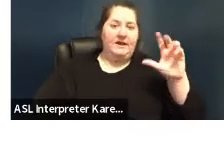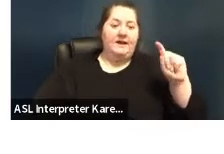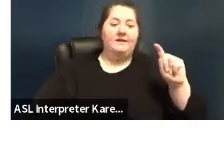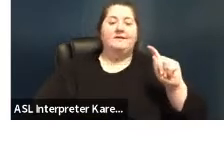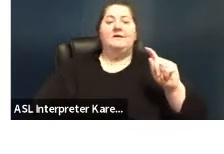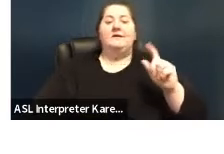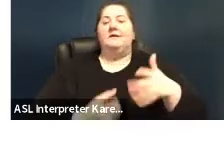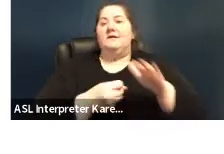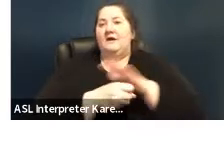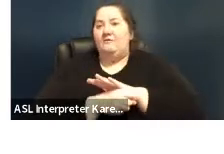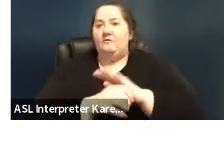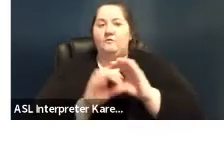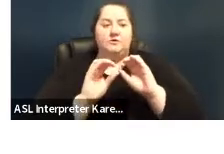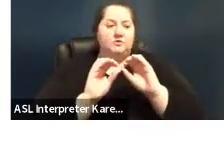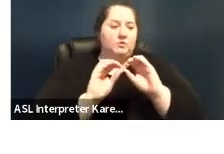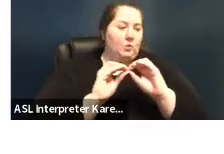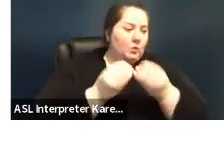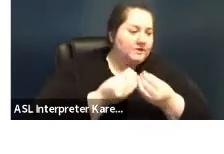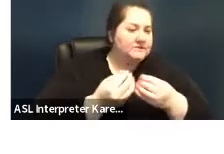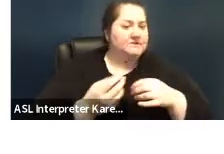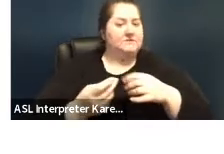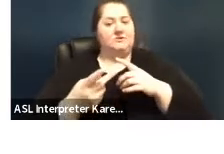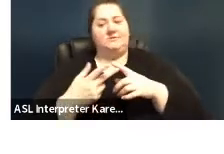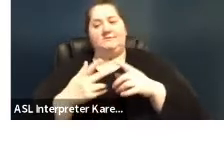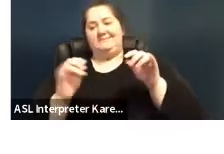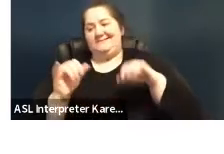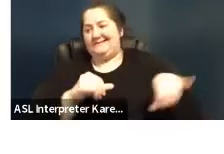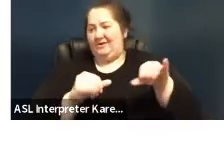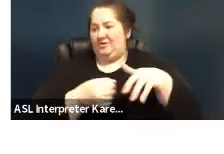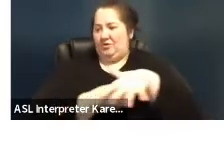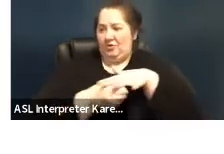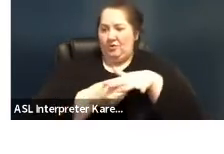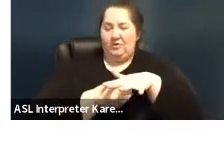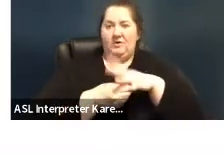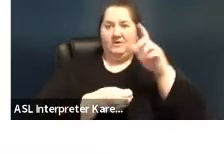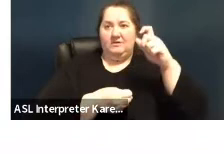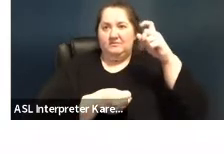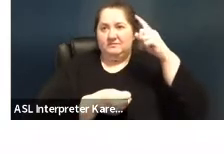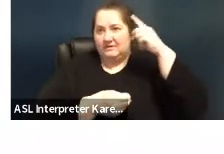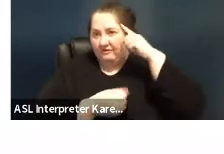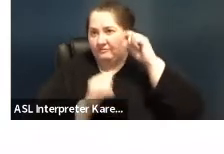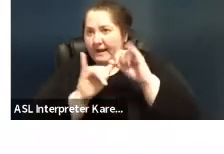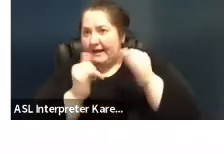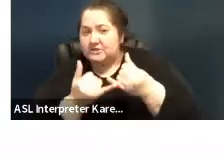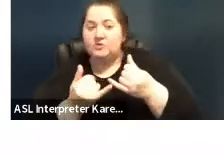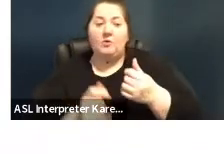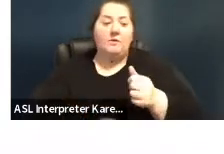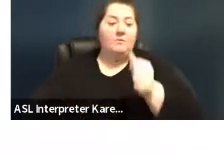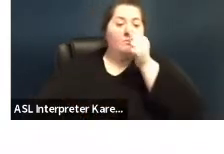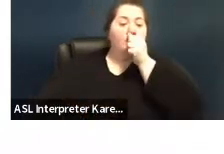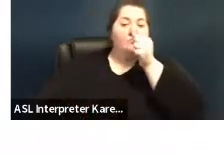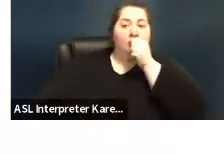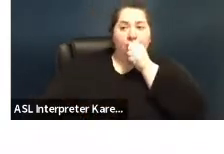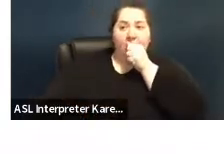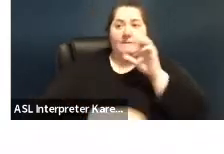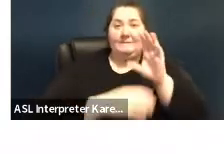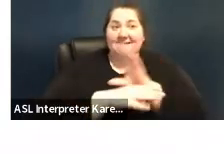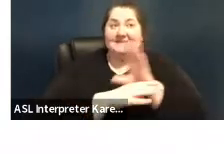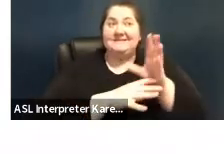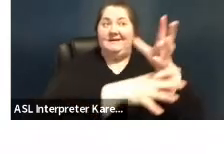organization, entity, you know, state or local government agency or private business that gets money,